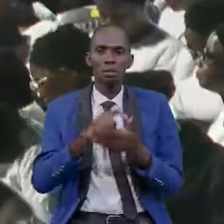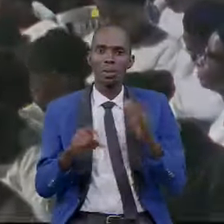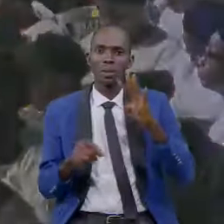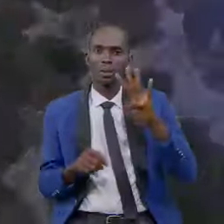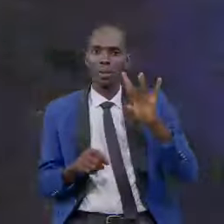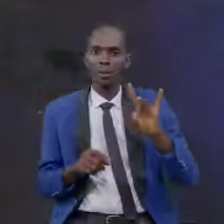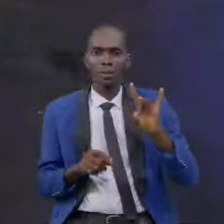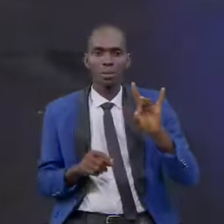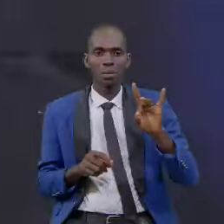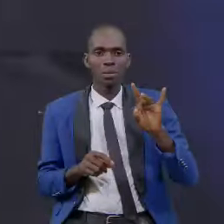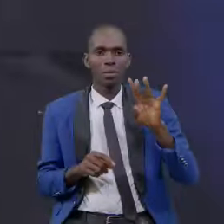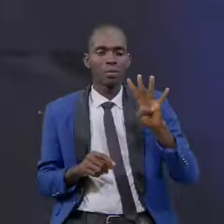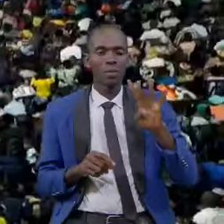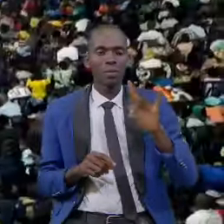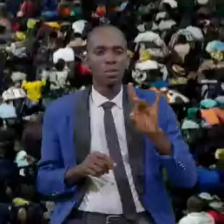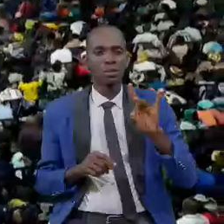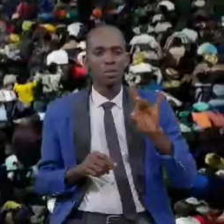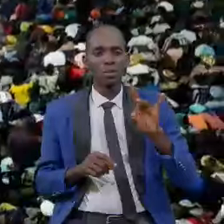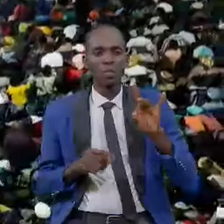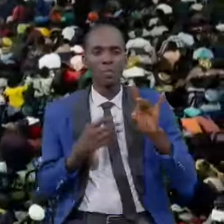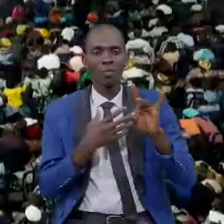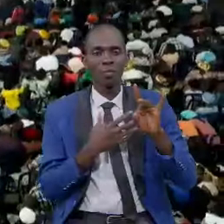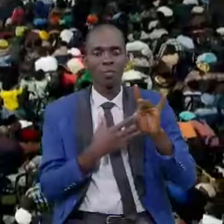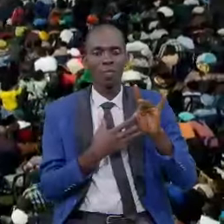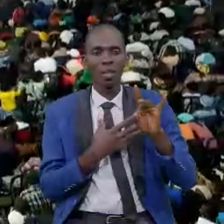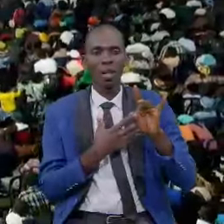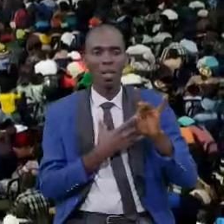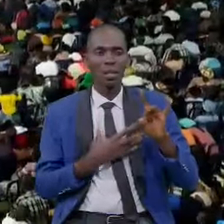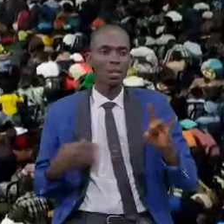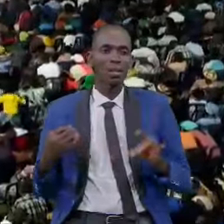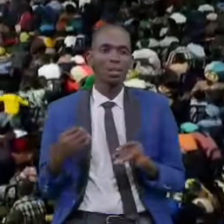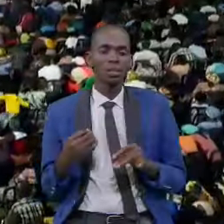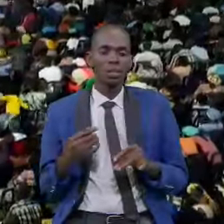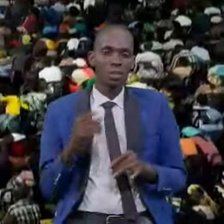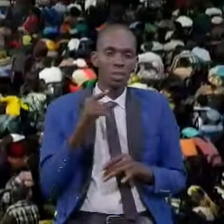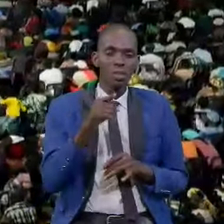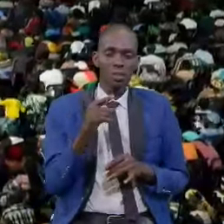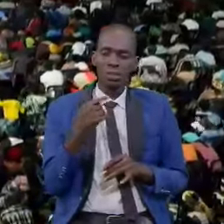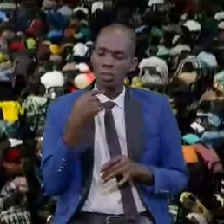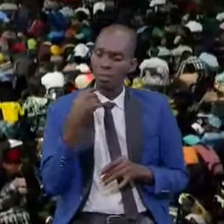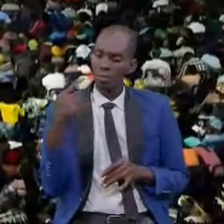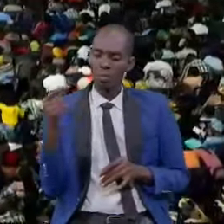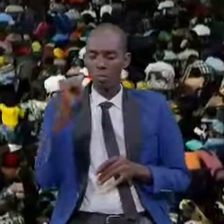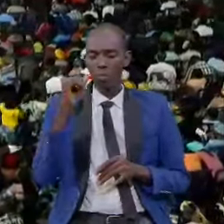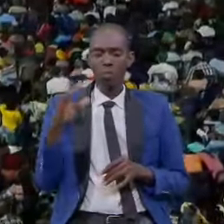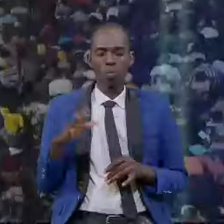In verse 48, and he said unto her, thy sins are forgiven